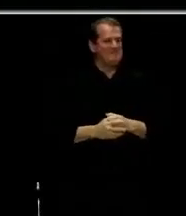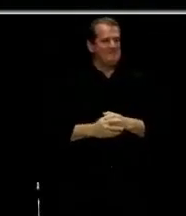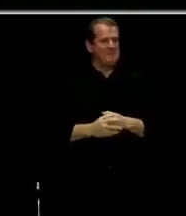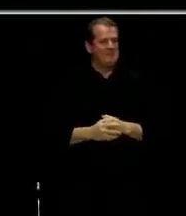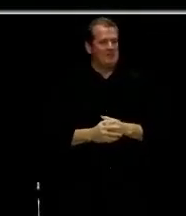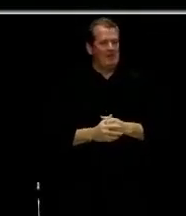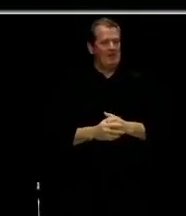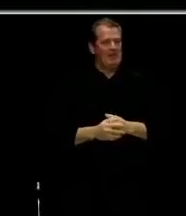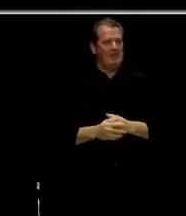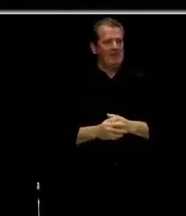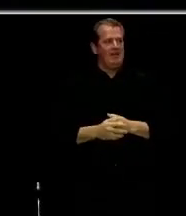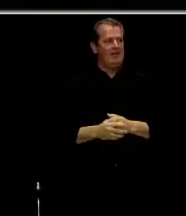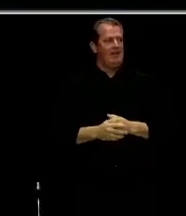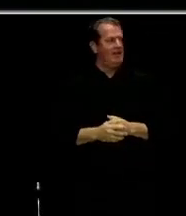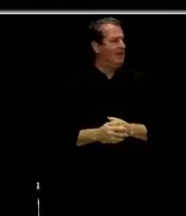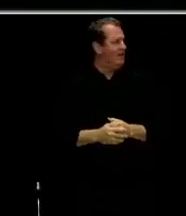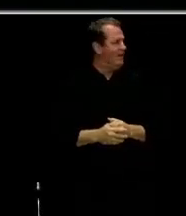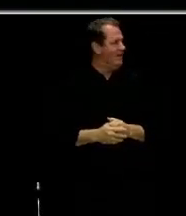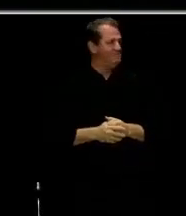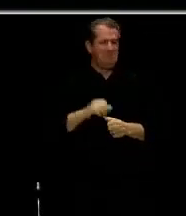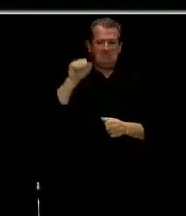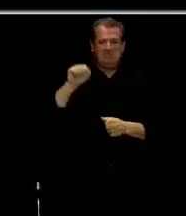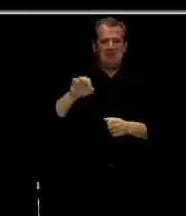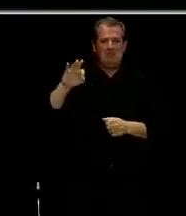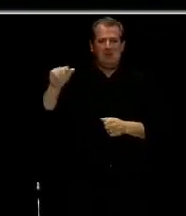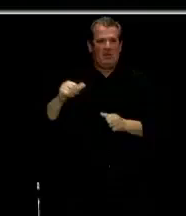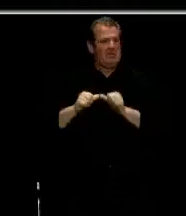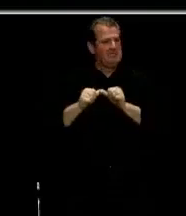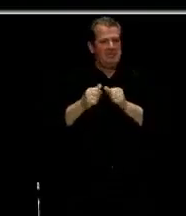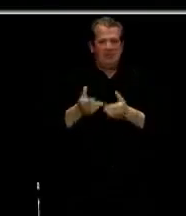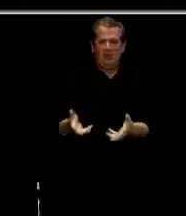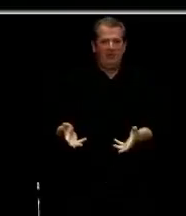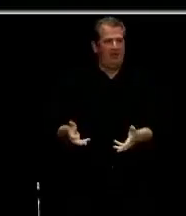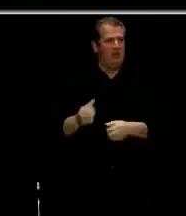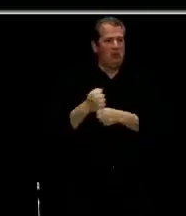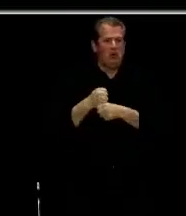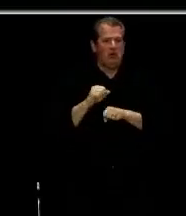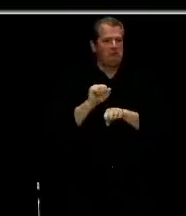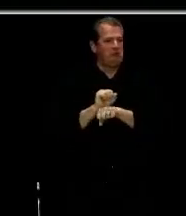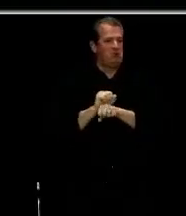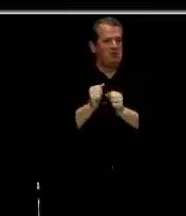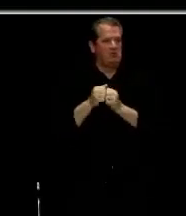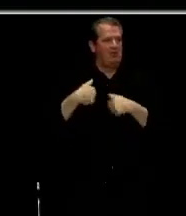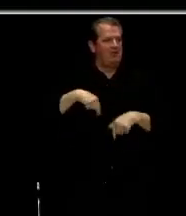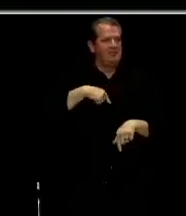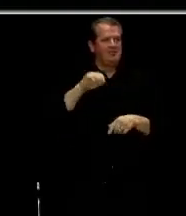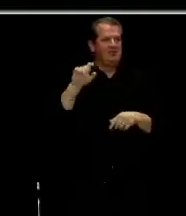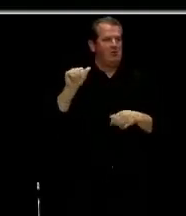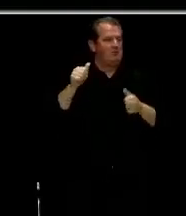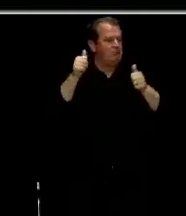He's still doing great in South Florida and still making a difference for the great state of Florida.